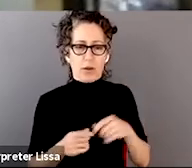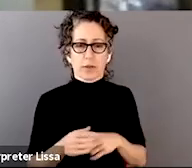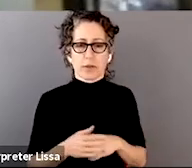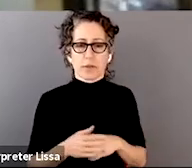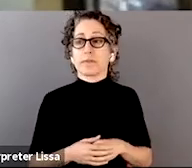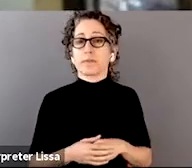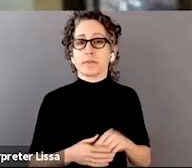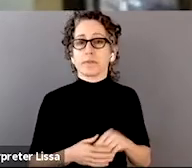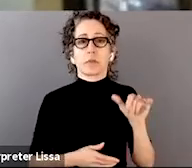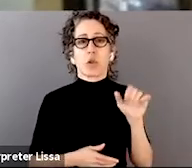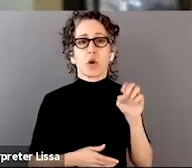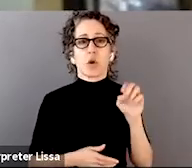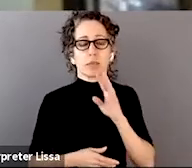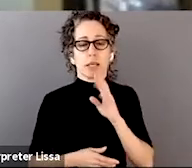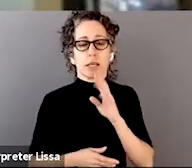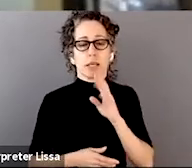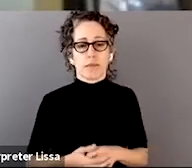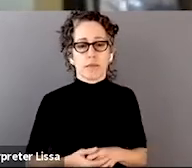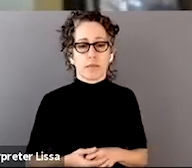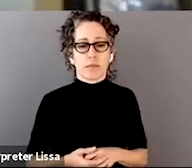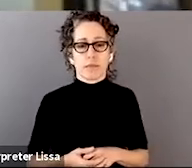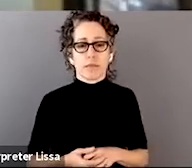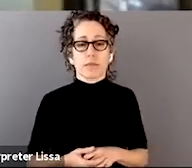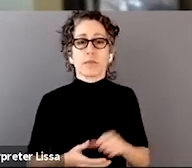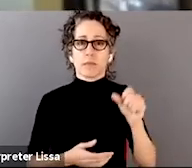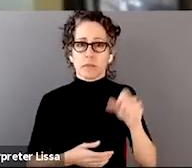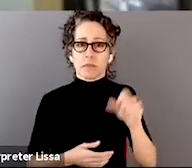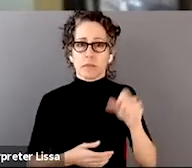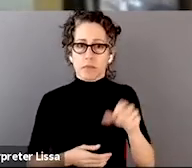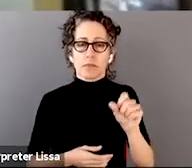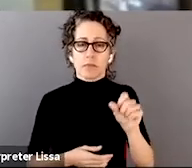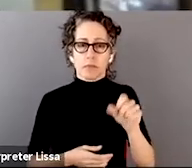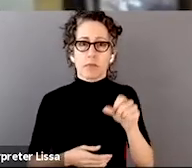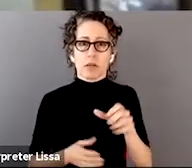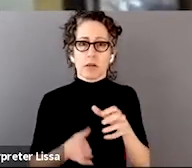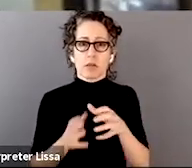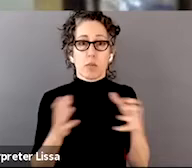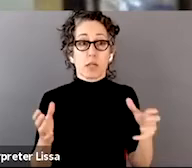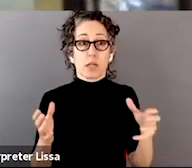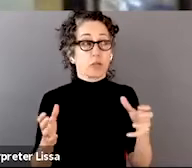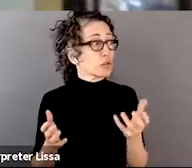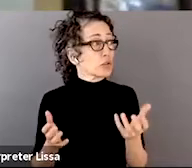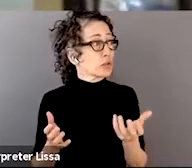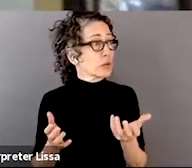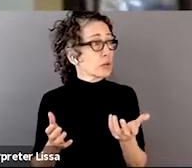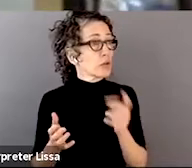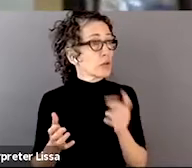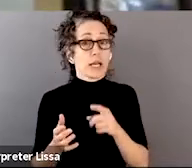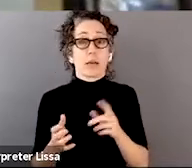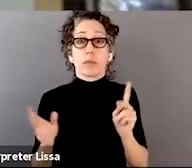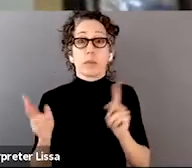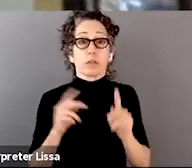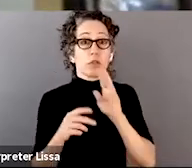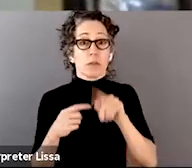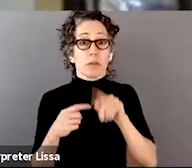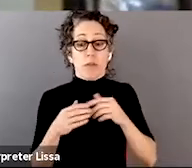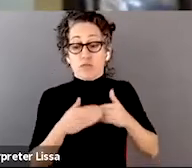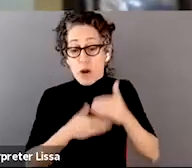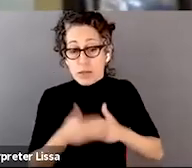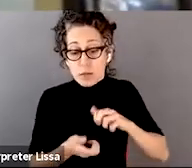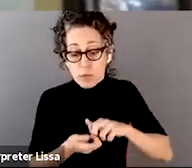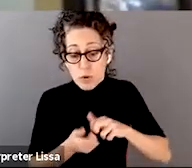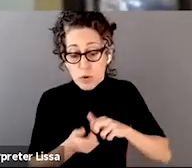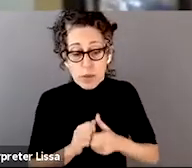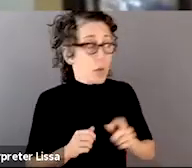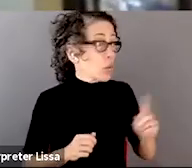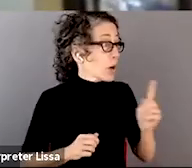I think this is the question, right? I mean, so much of the time, the problem is presented as it's a pipeline problem. It's why aren't the women here? Why aren't there